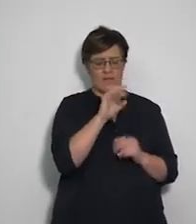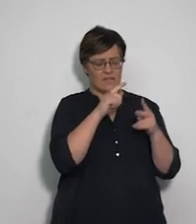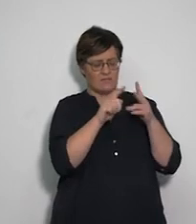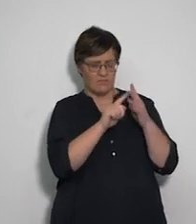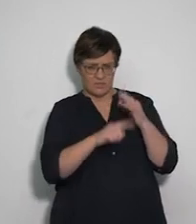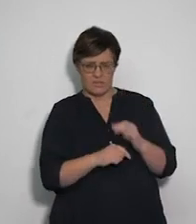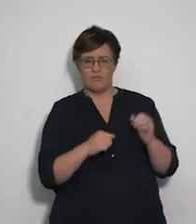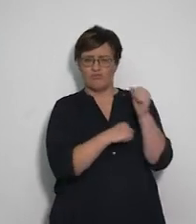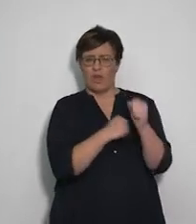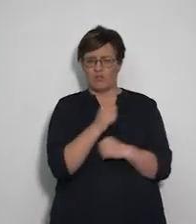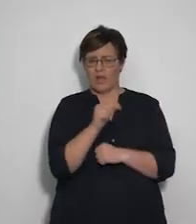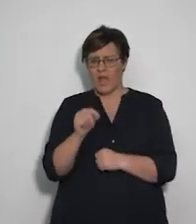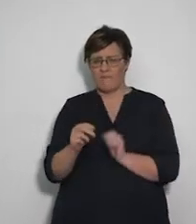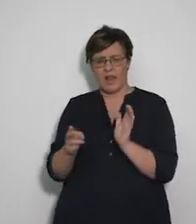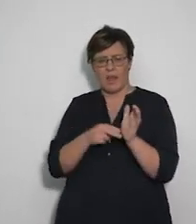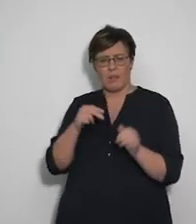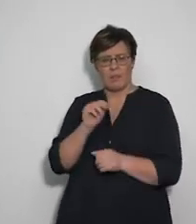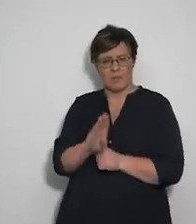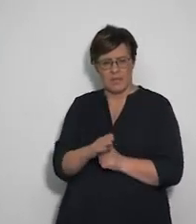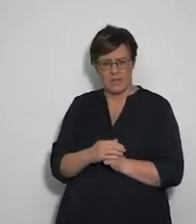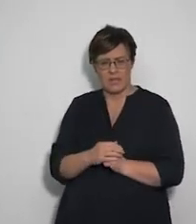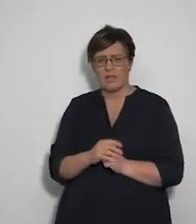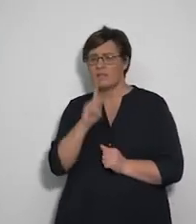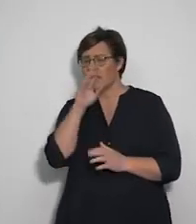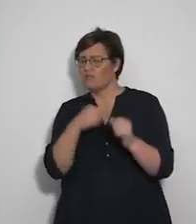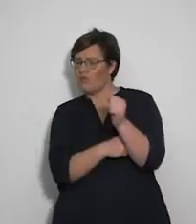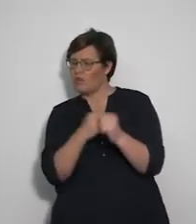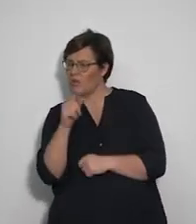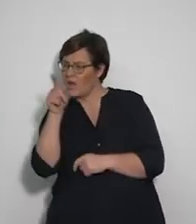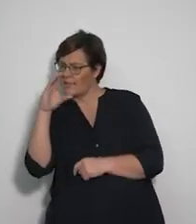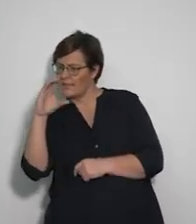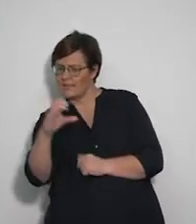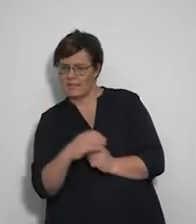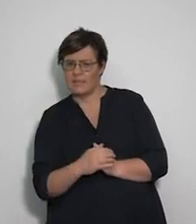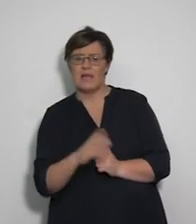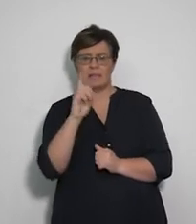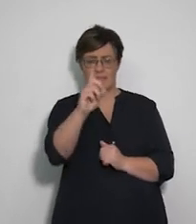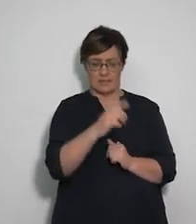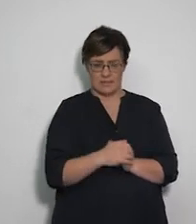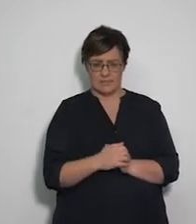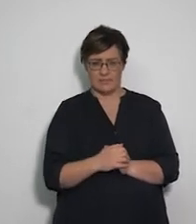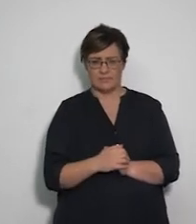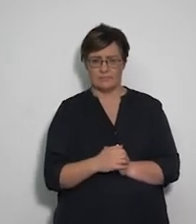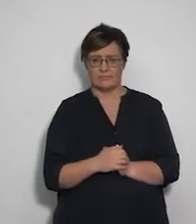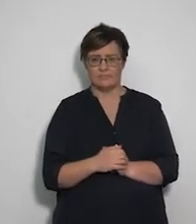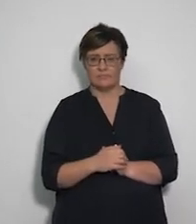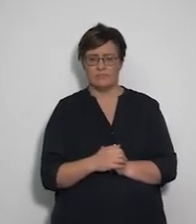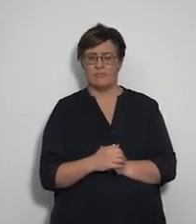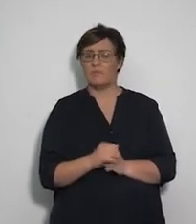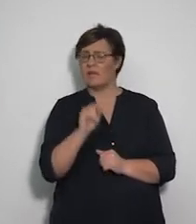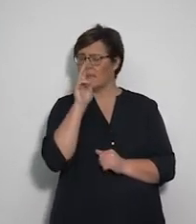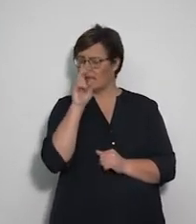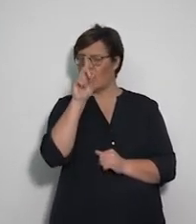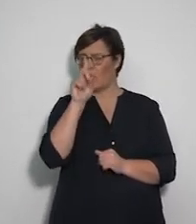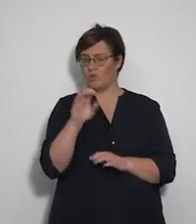parts. We can see a structure here that's labeled B. We can see a structure labeled C and D. So let's get straight into some